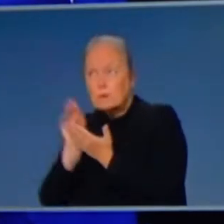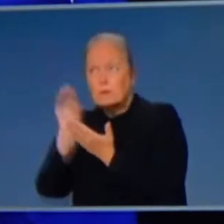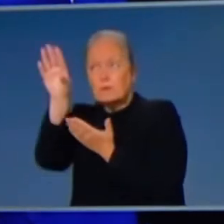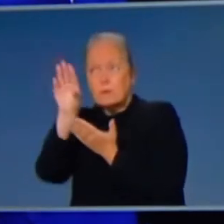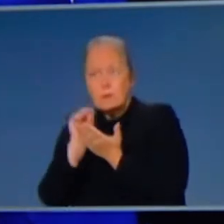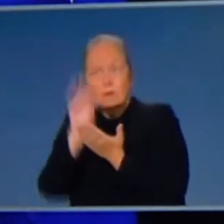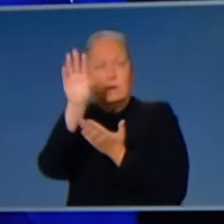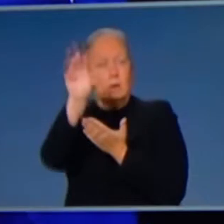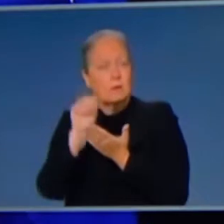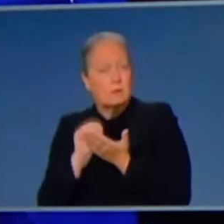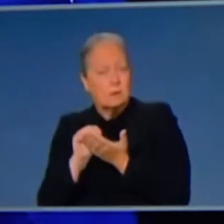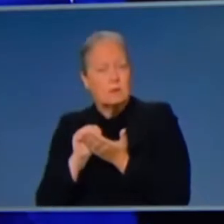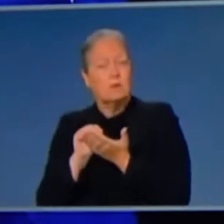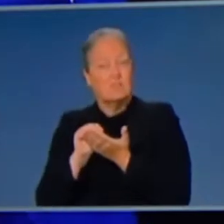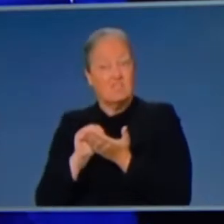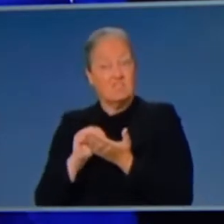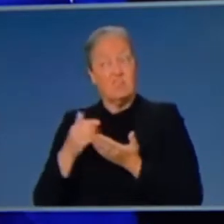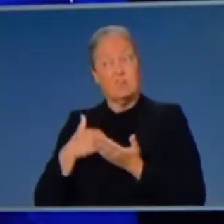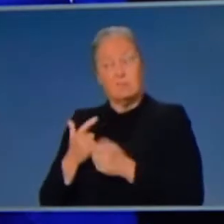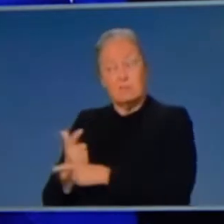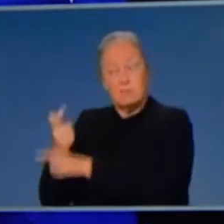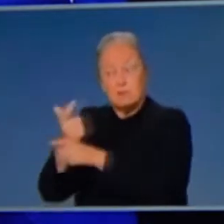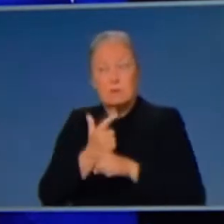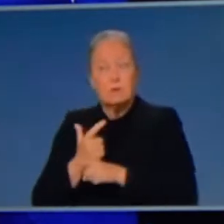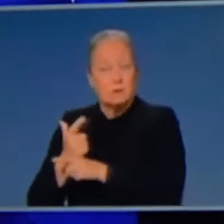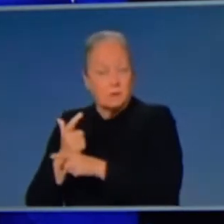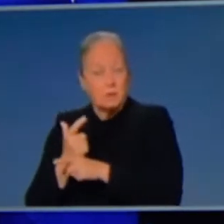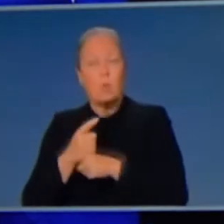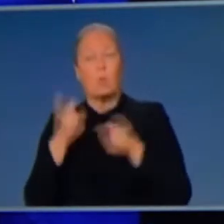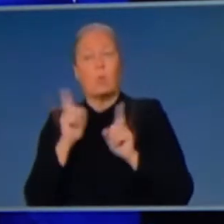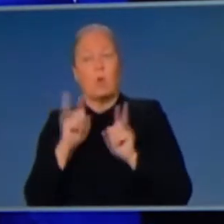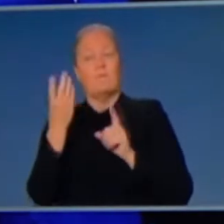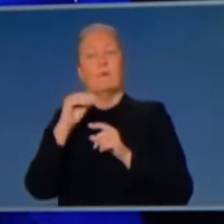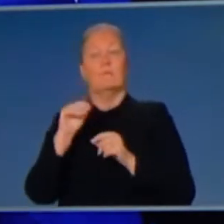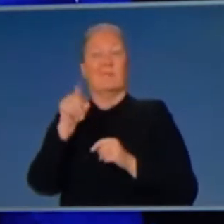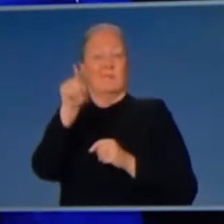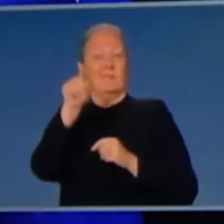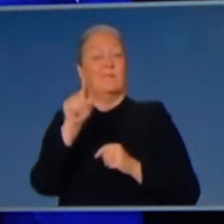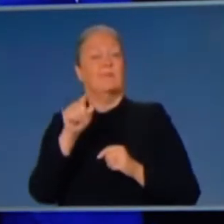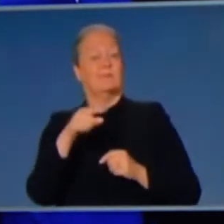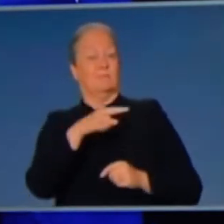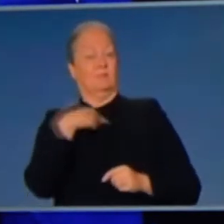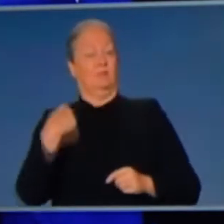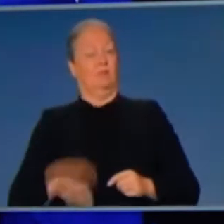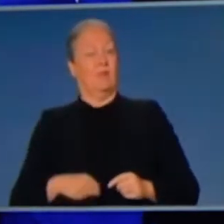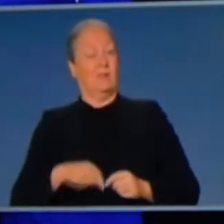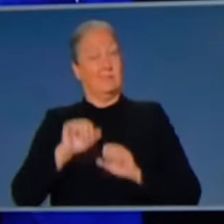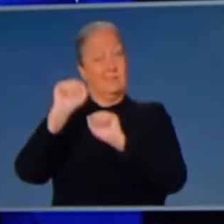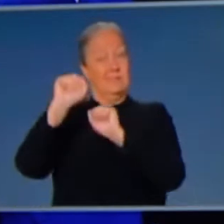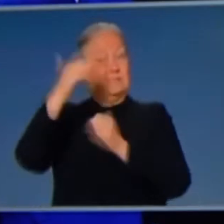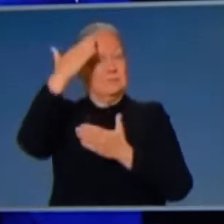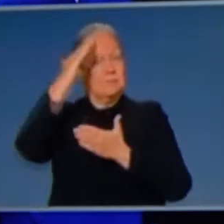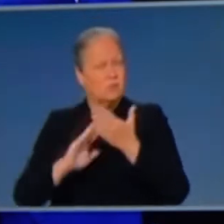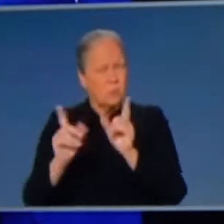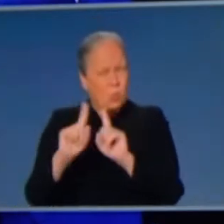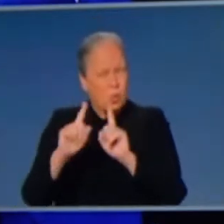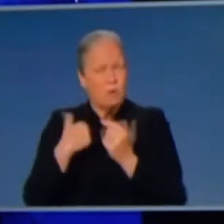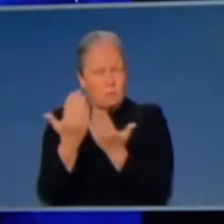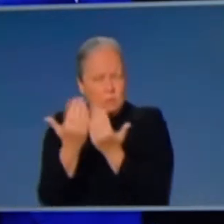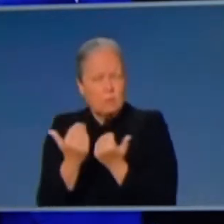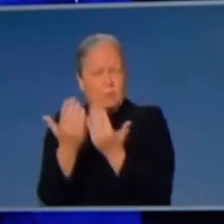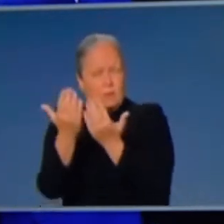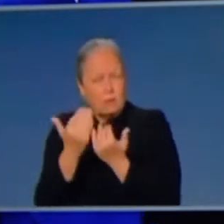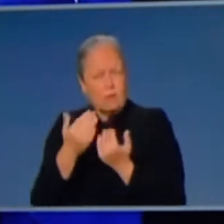earlier, was based mainly on data that had been extracted from the Chinese experience. This modelling data draws